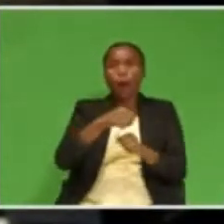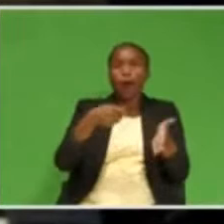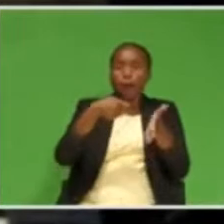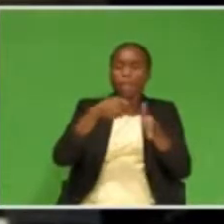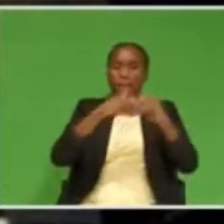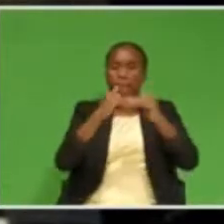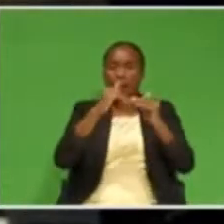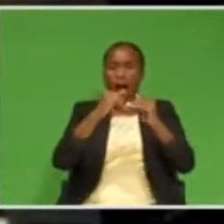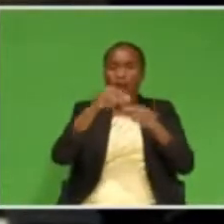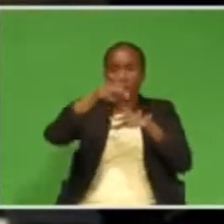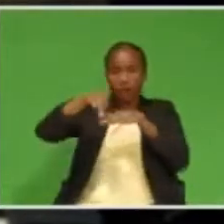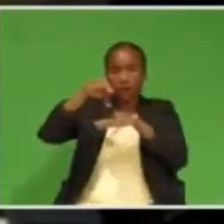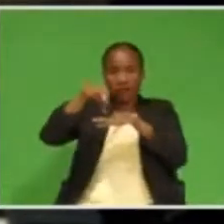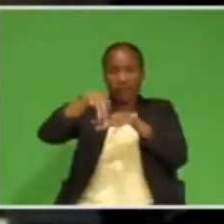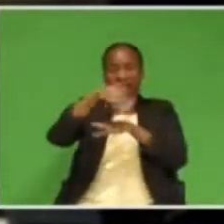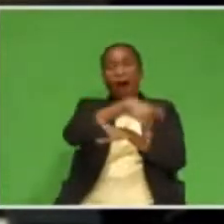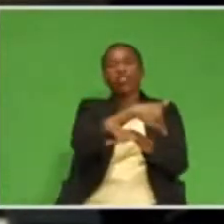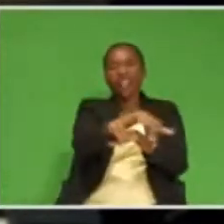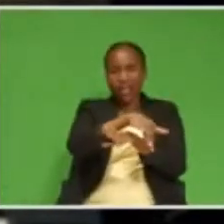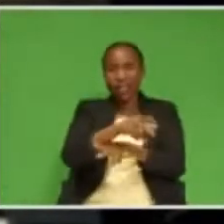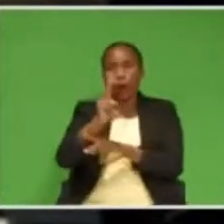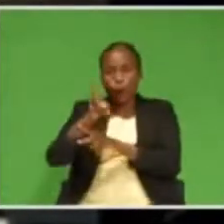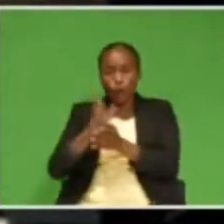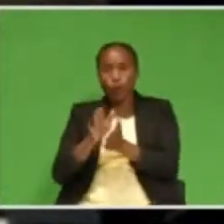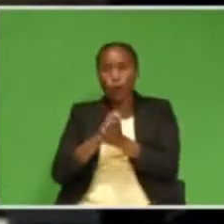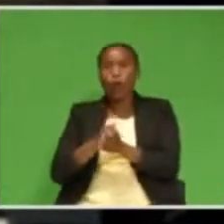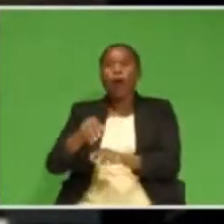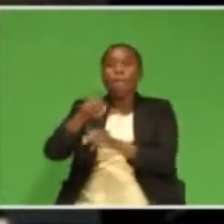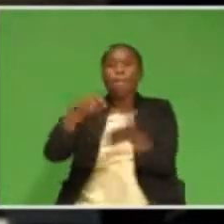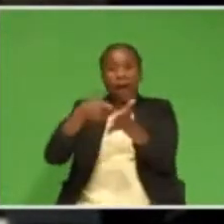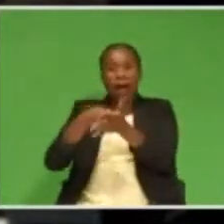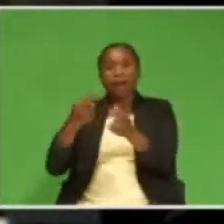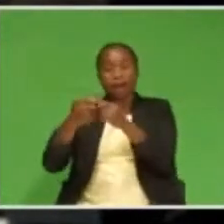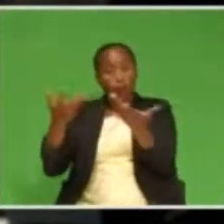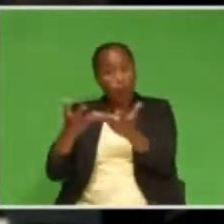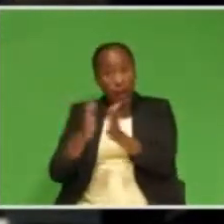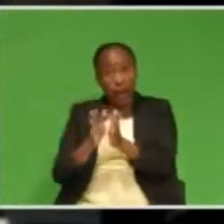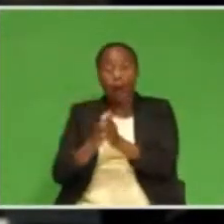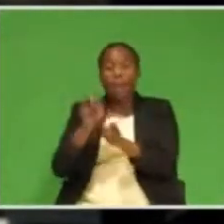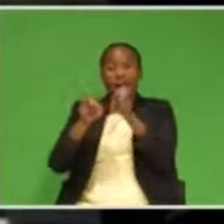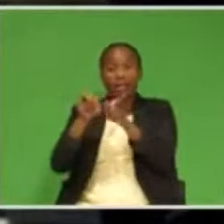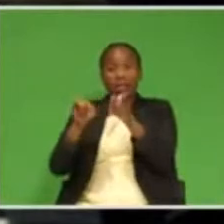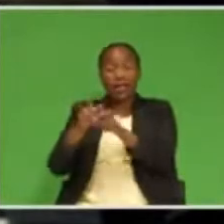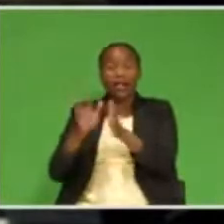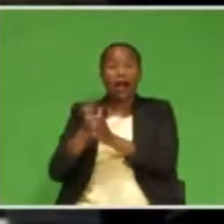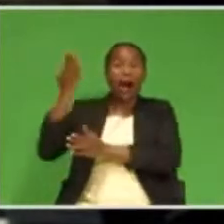of harvests from traditional farmers. Now, this will